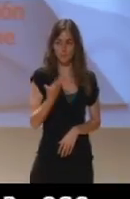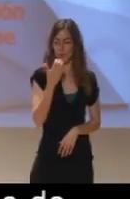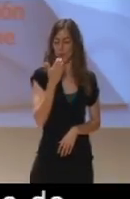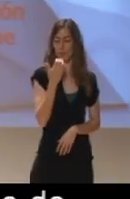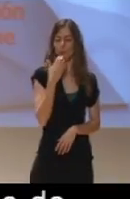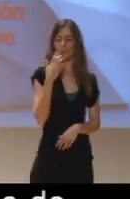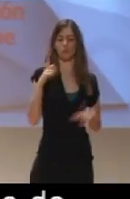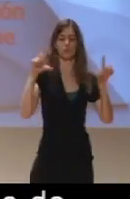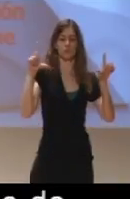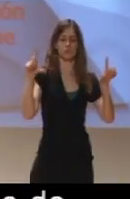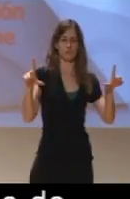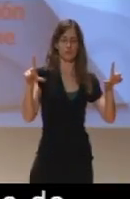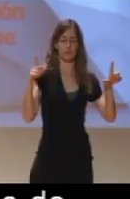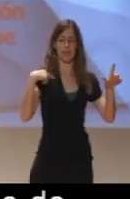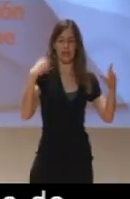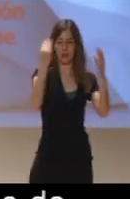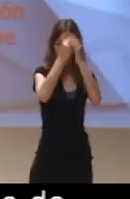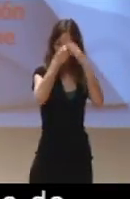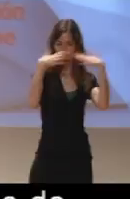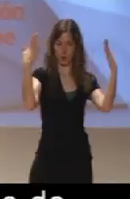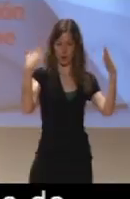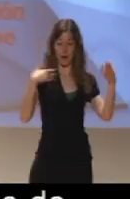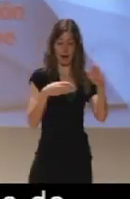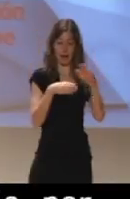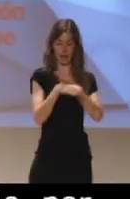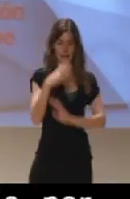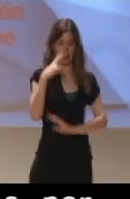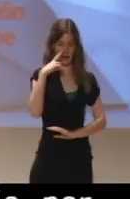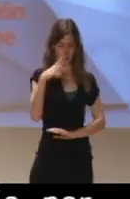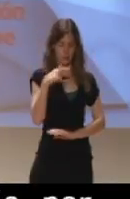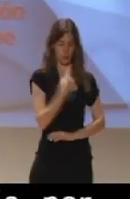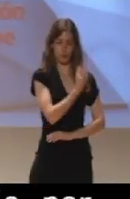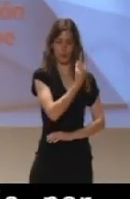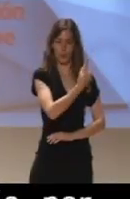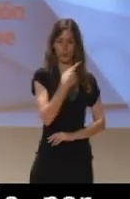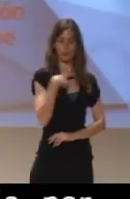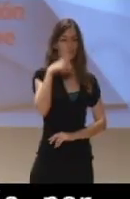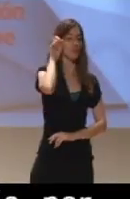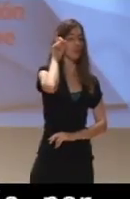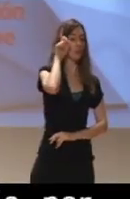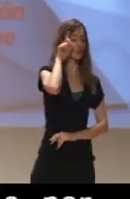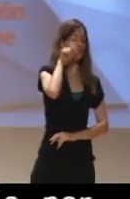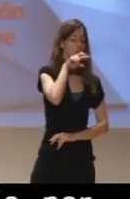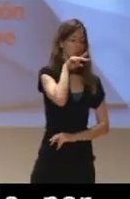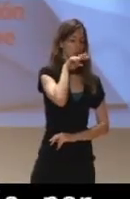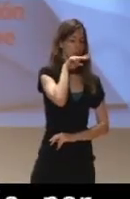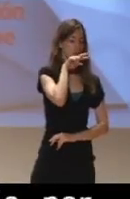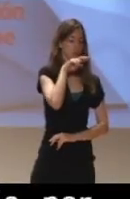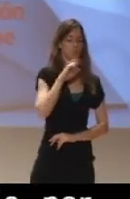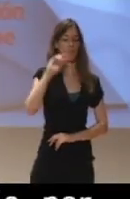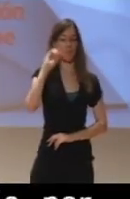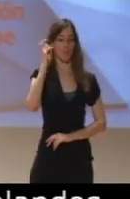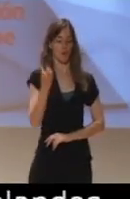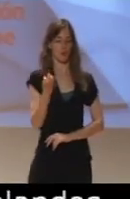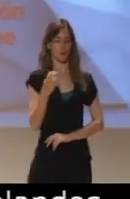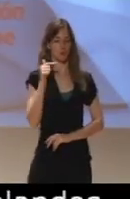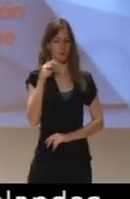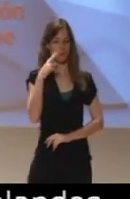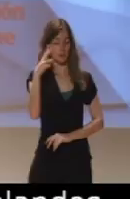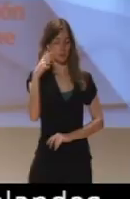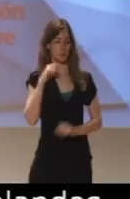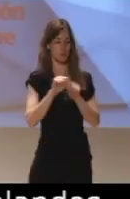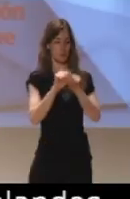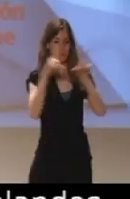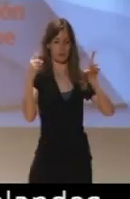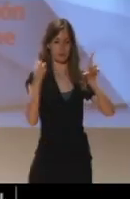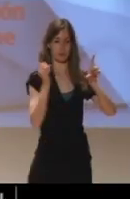because the fact that you can have access to a virtual screen where you have a teacher speaking, and on